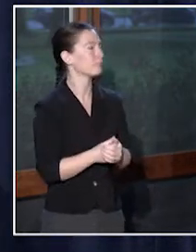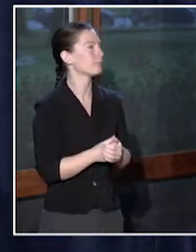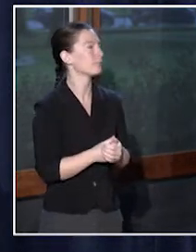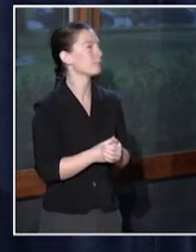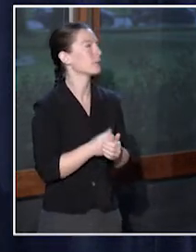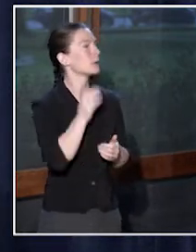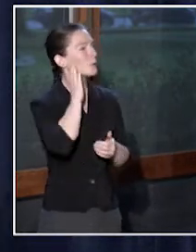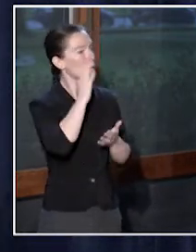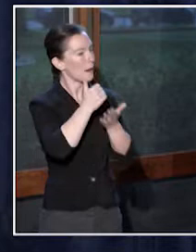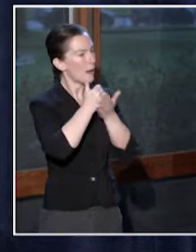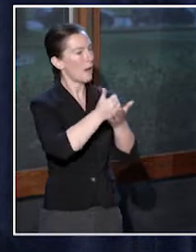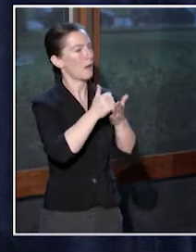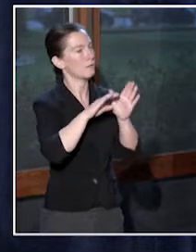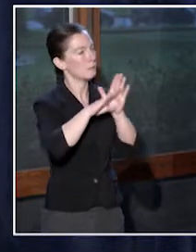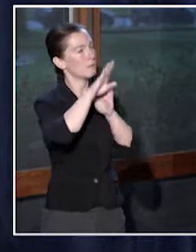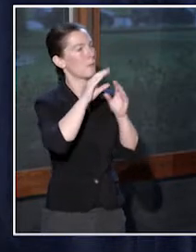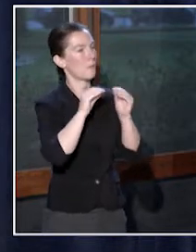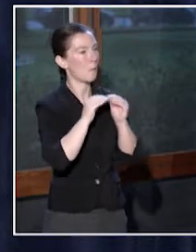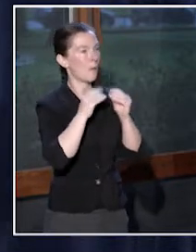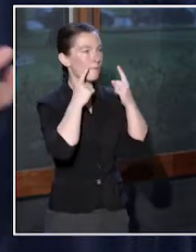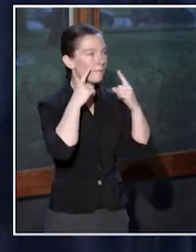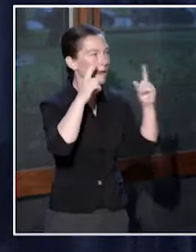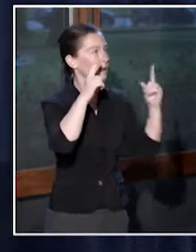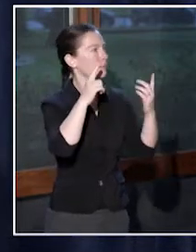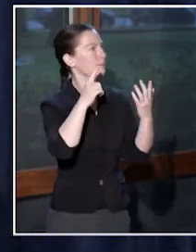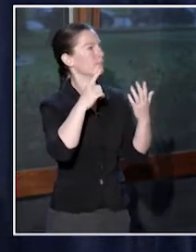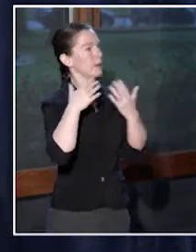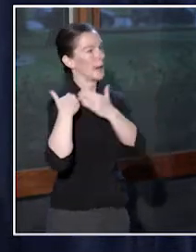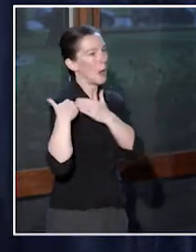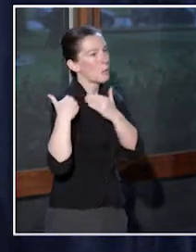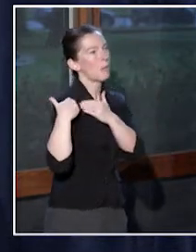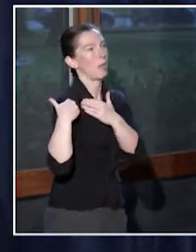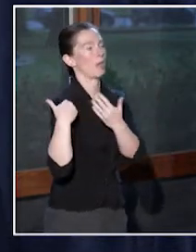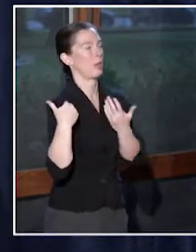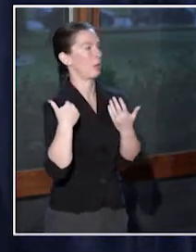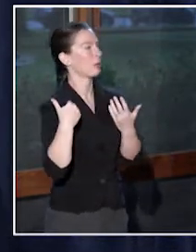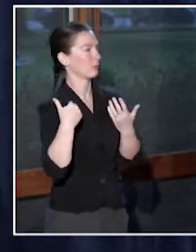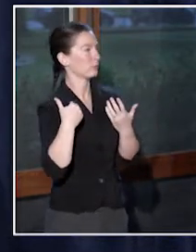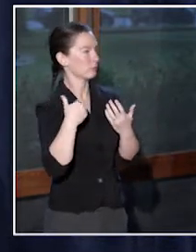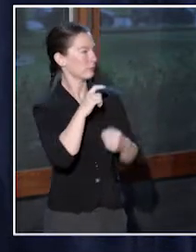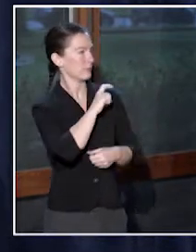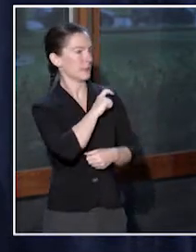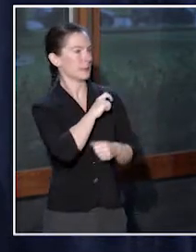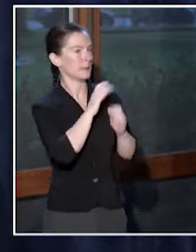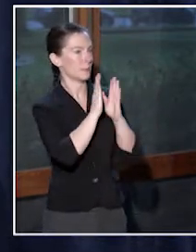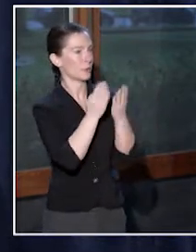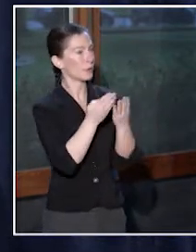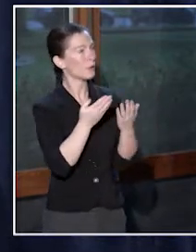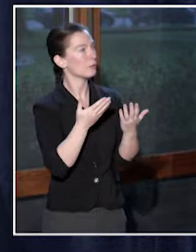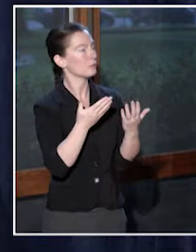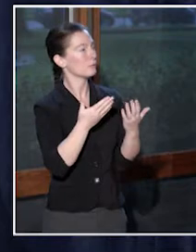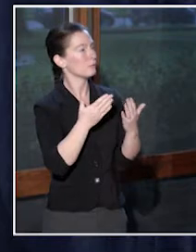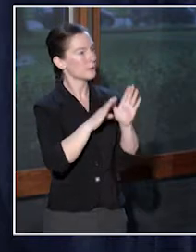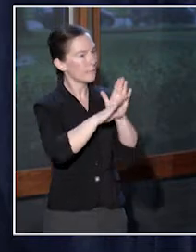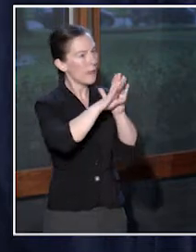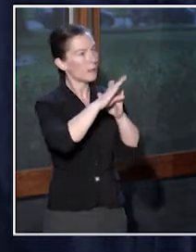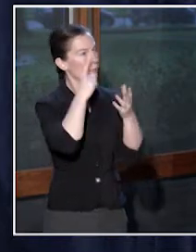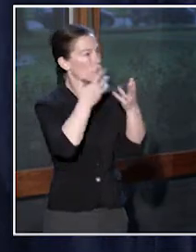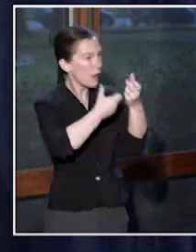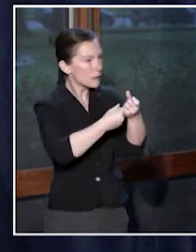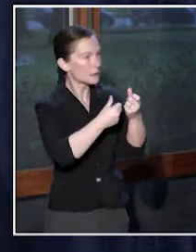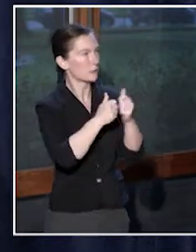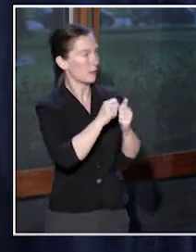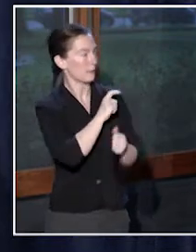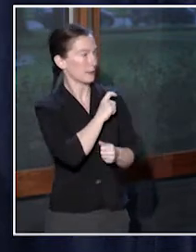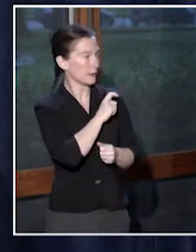century police bureau, one who would build trust within the community that the bureau serves, one who would put